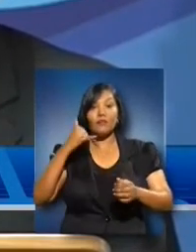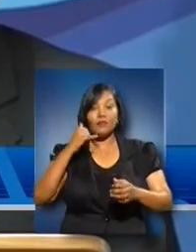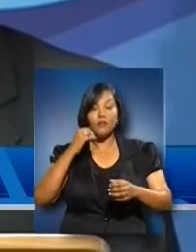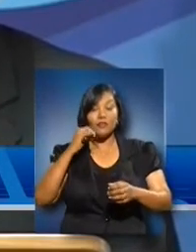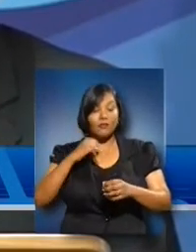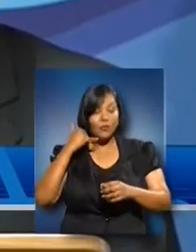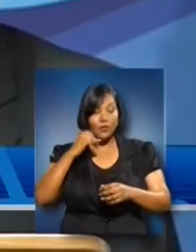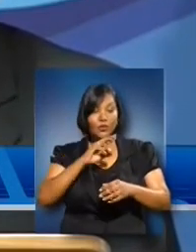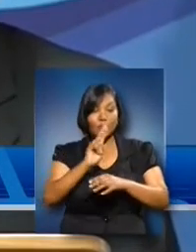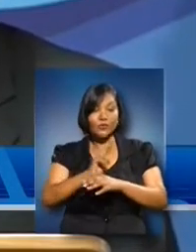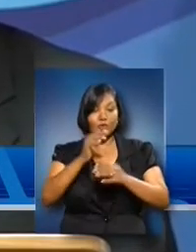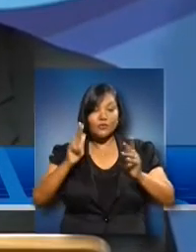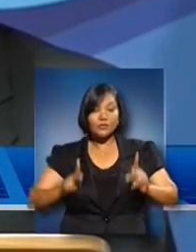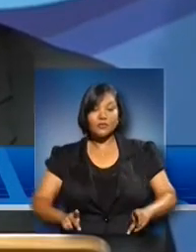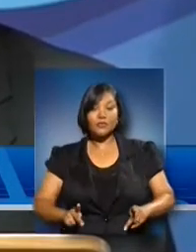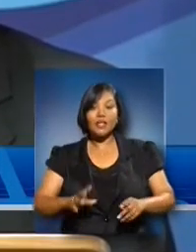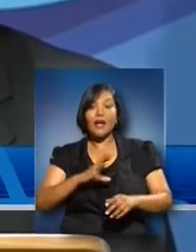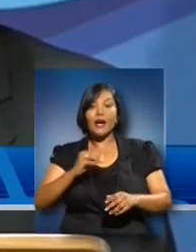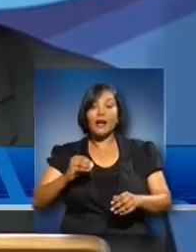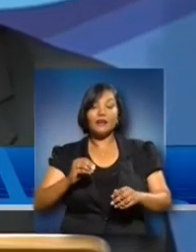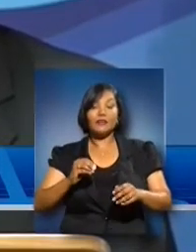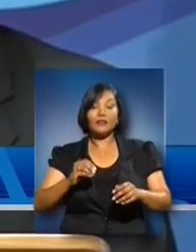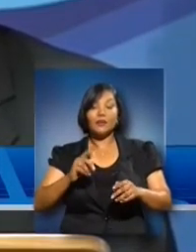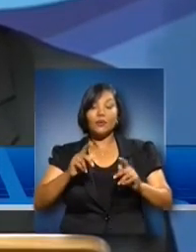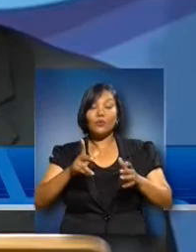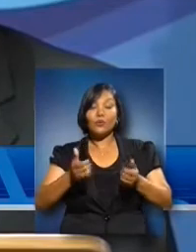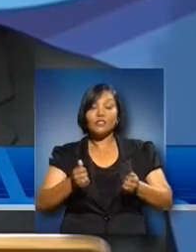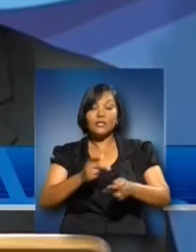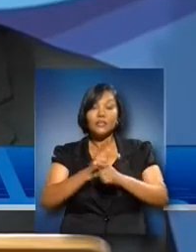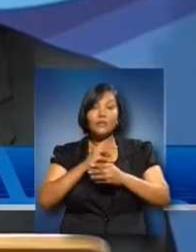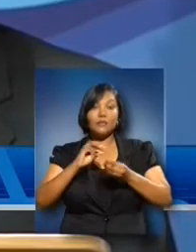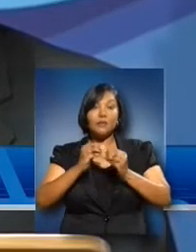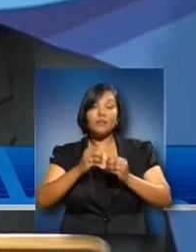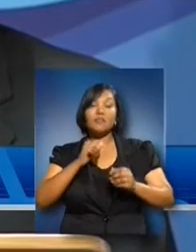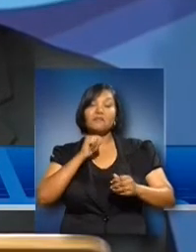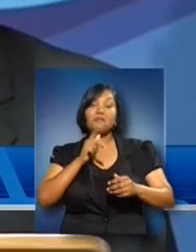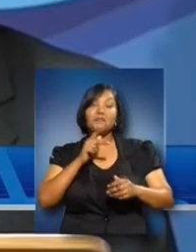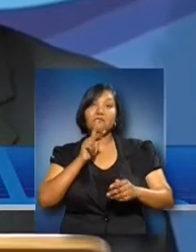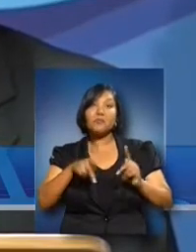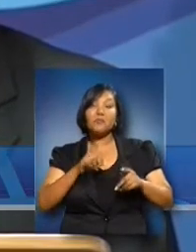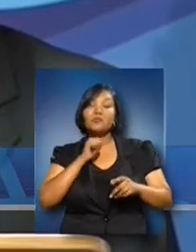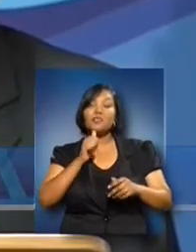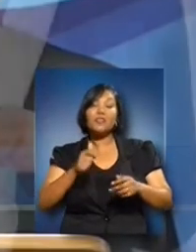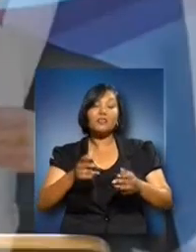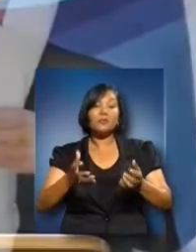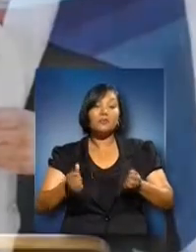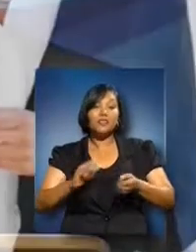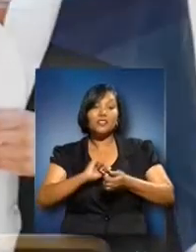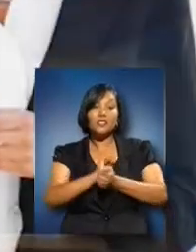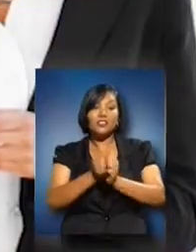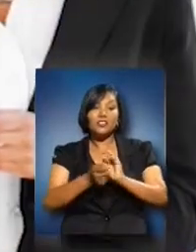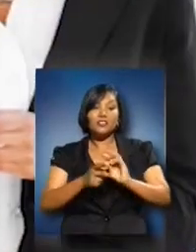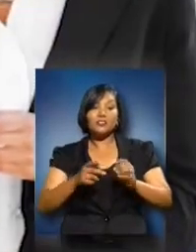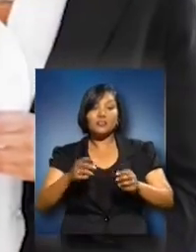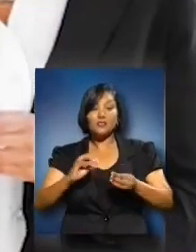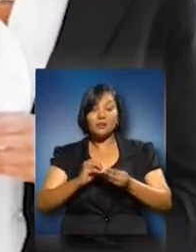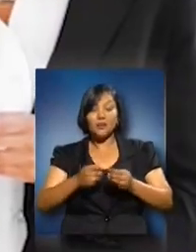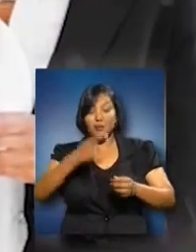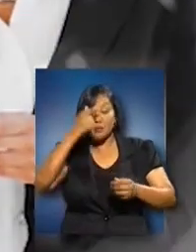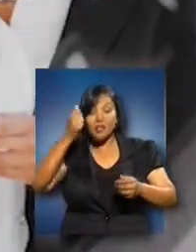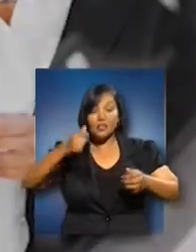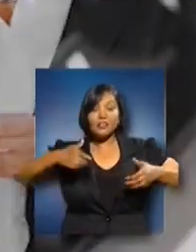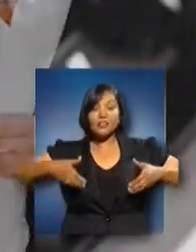to port as well as to those who do not wish to port by encouraging concessionaires to offer more